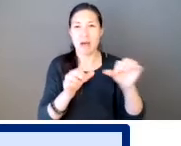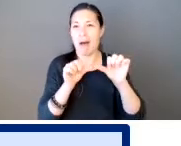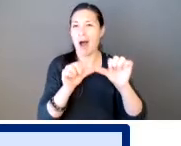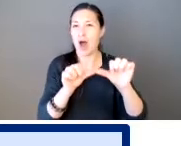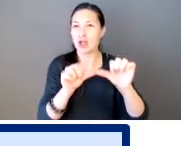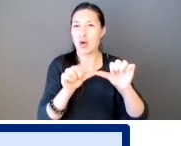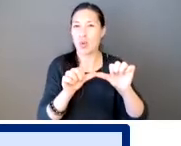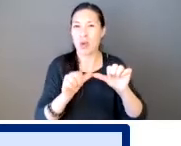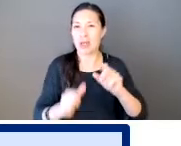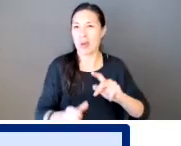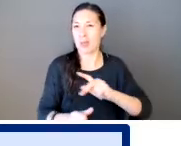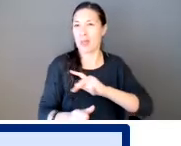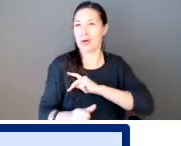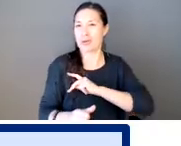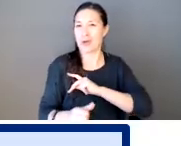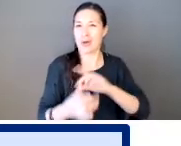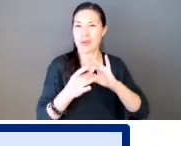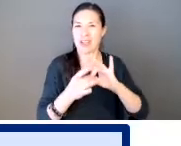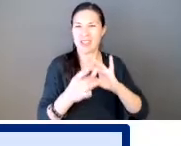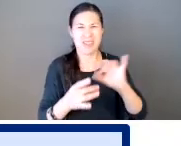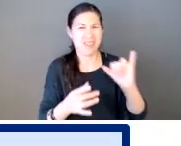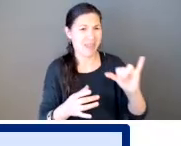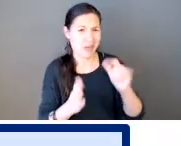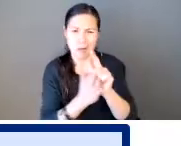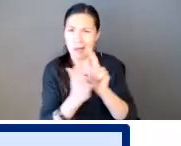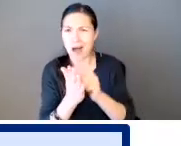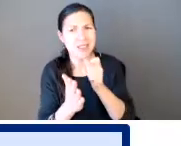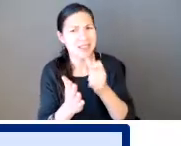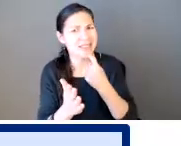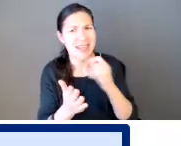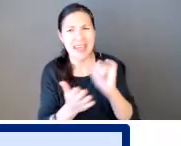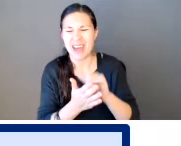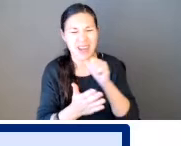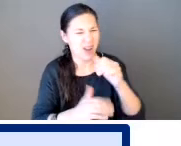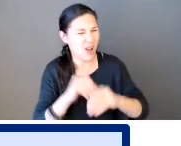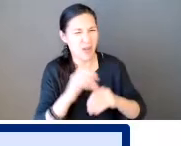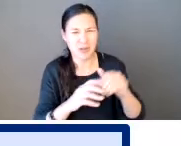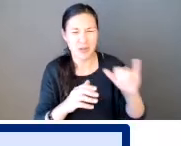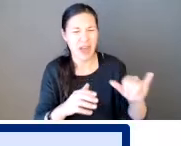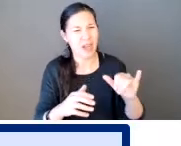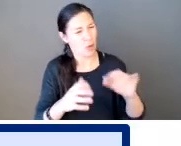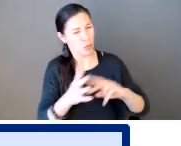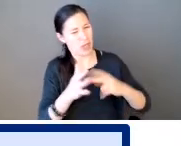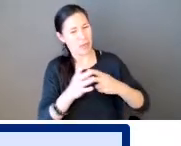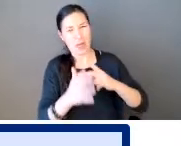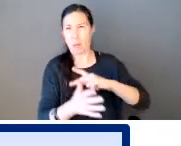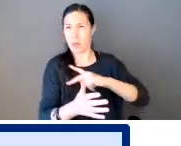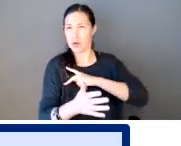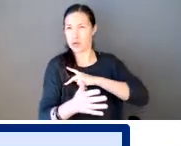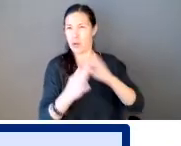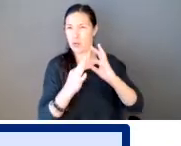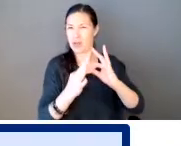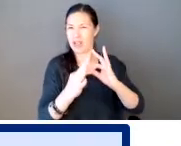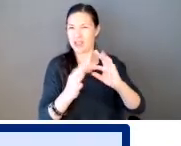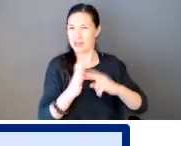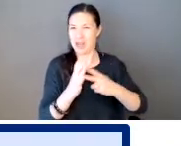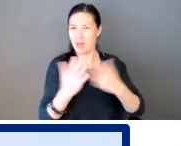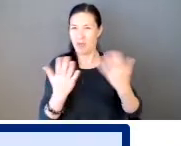not in the regulations. It's not something that we're really comfortable with because it's hard to define. So really, if you're not